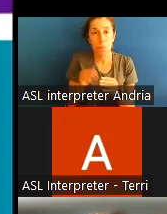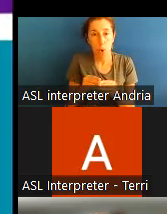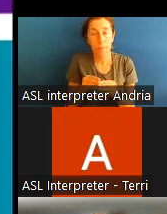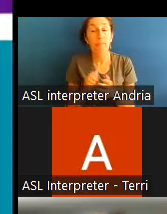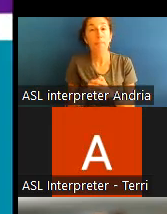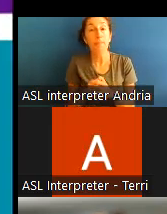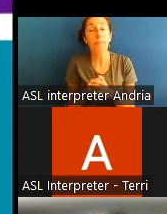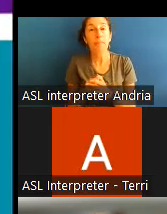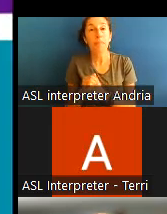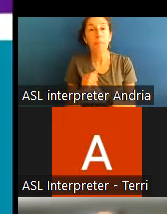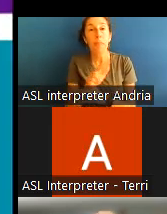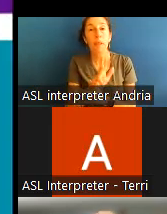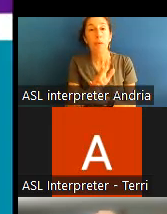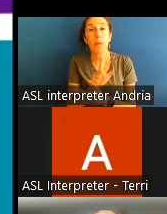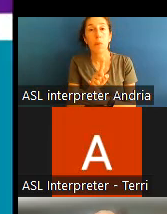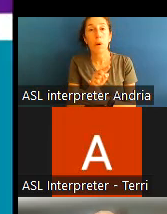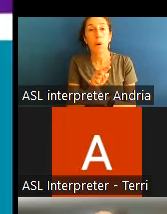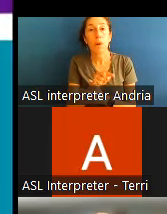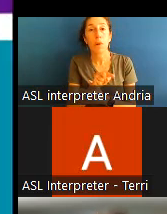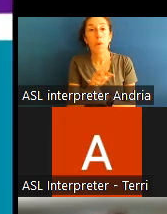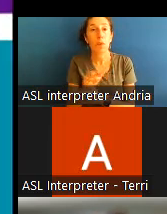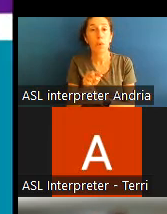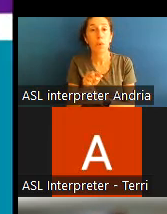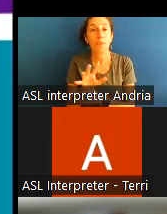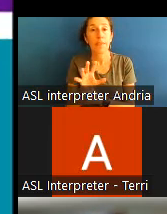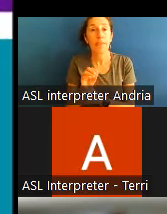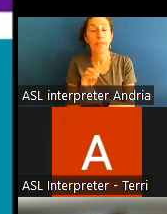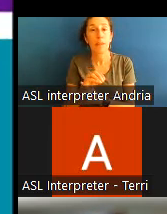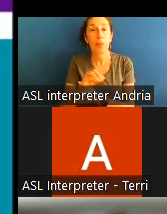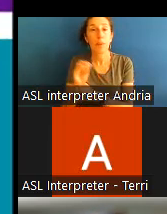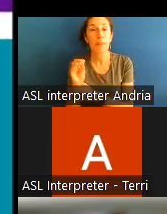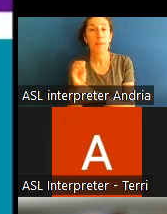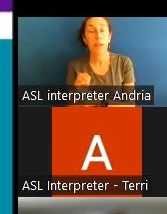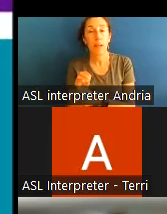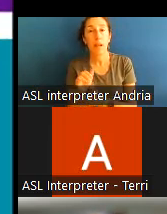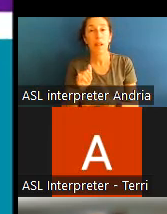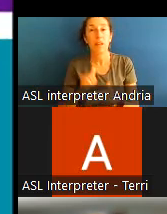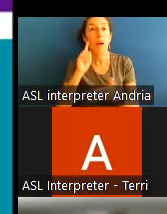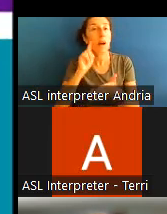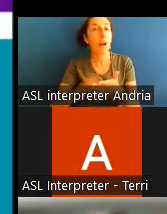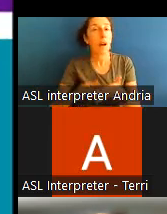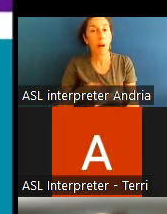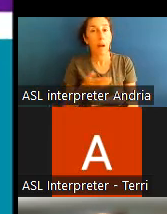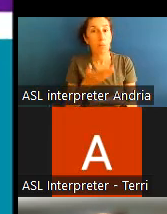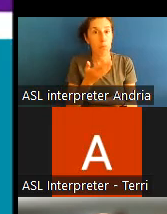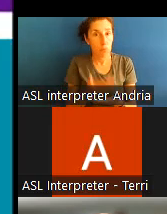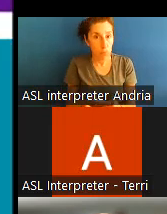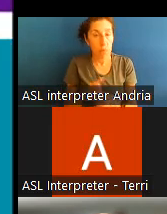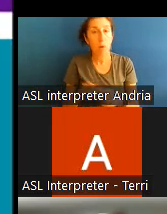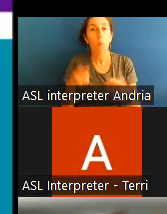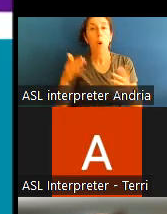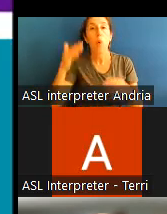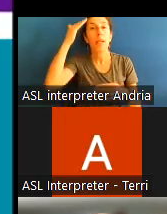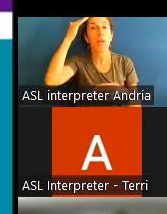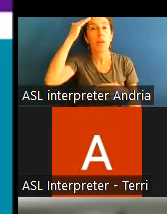from 31.1 to 50%. And we know those numbers are not fully reflective because we know the